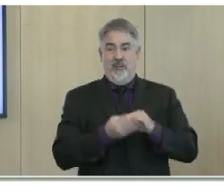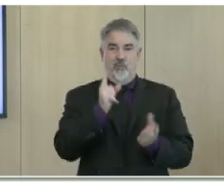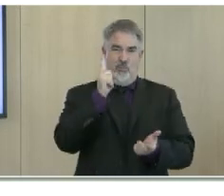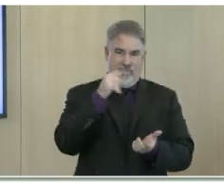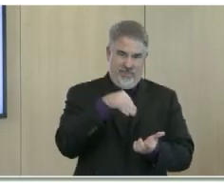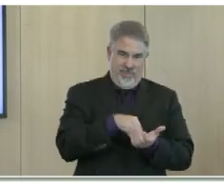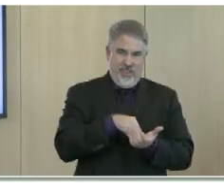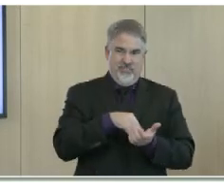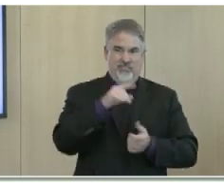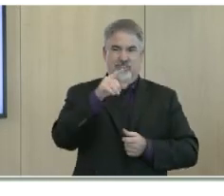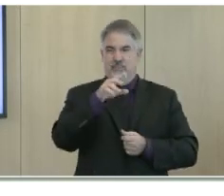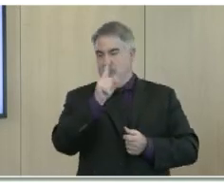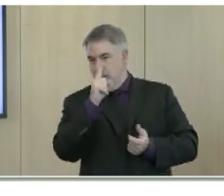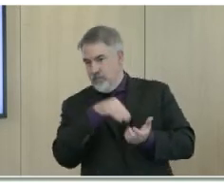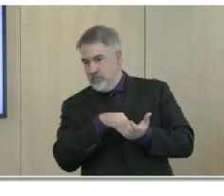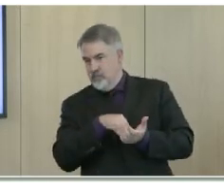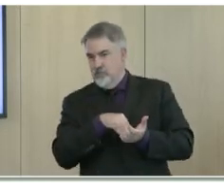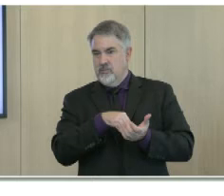1,112.